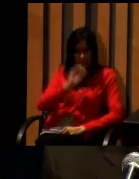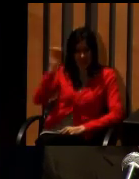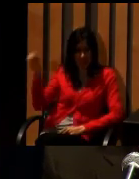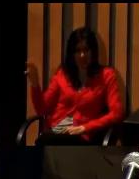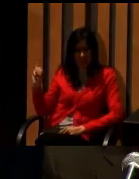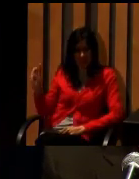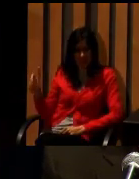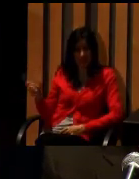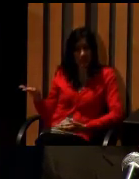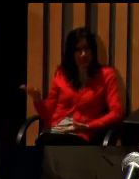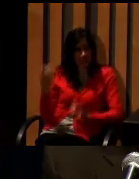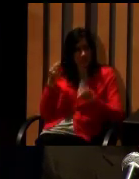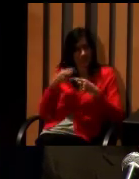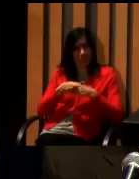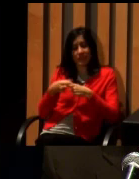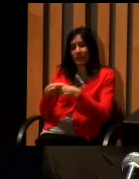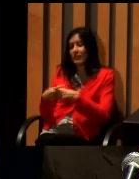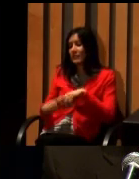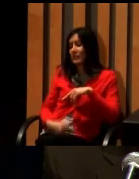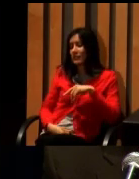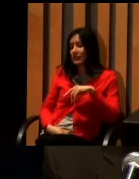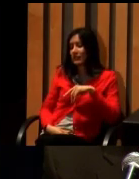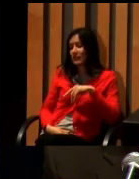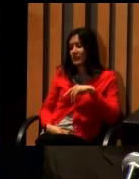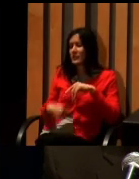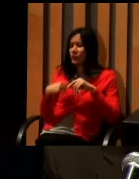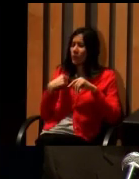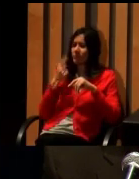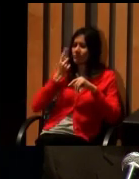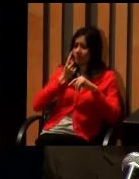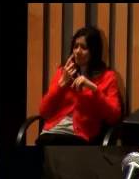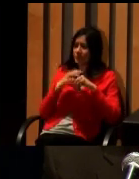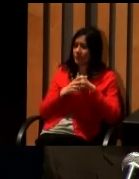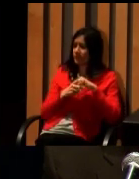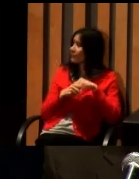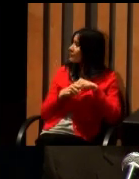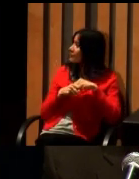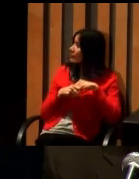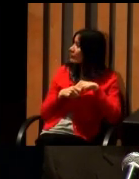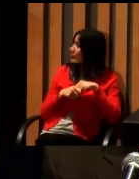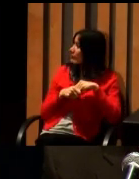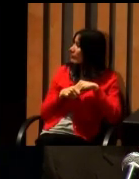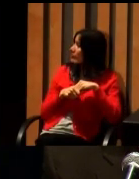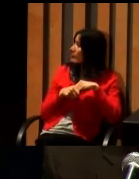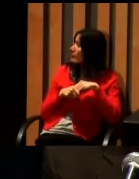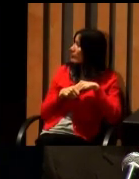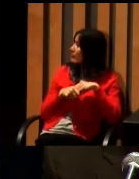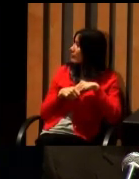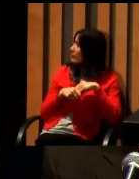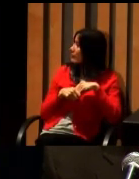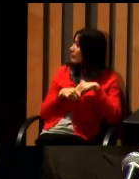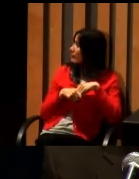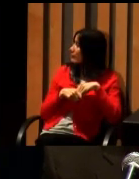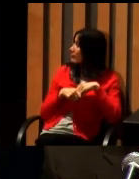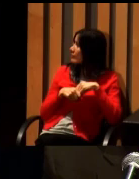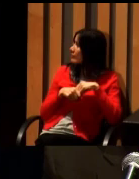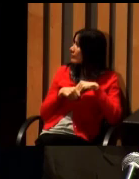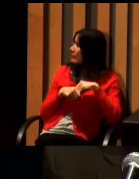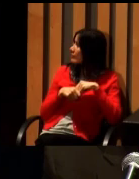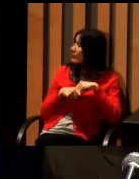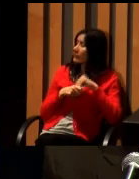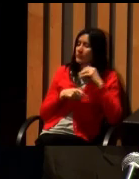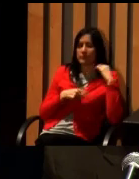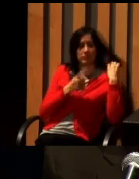that that just hits me, it's very interesting to me that if somebody says